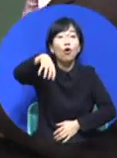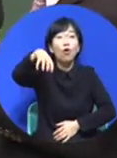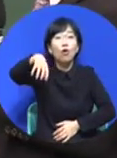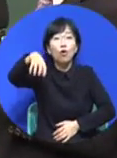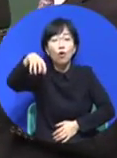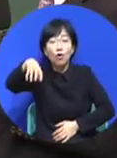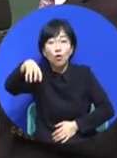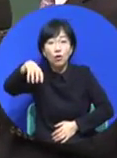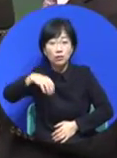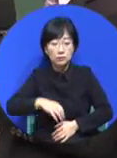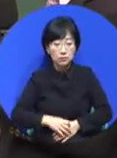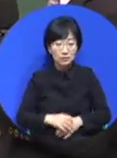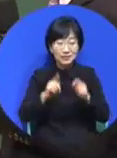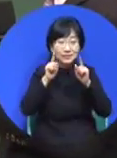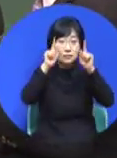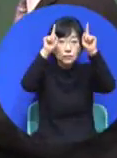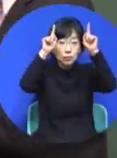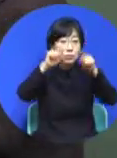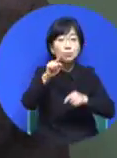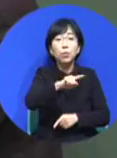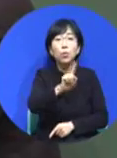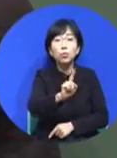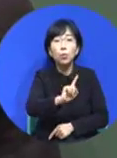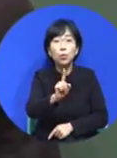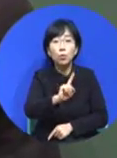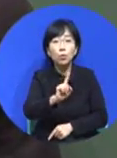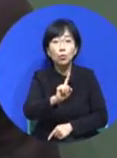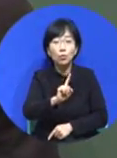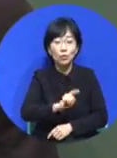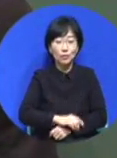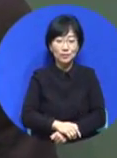And where is heaven? And what is hell?